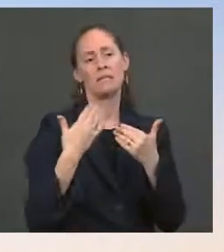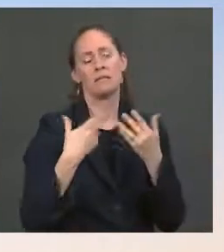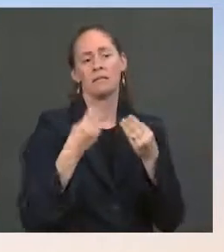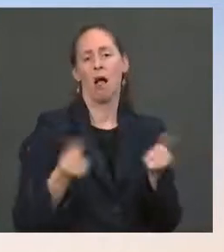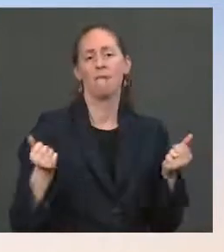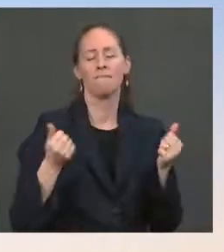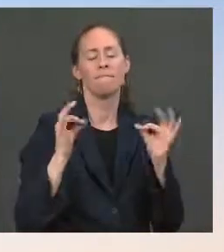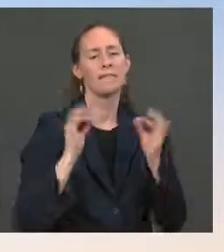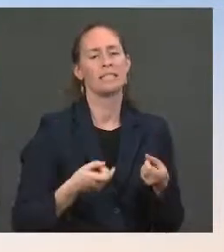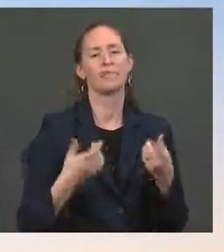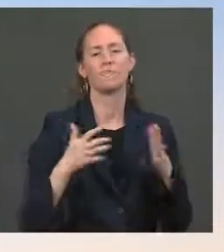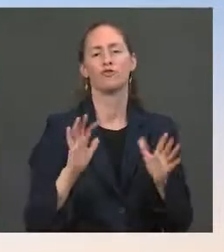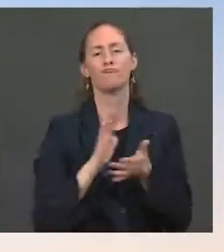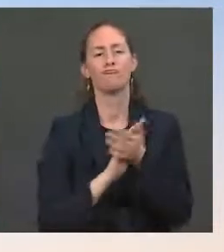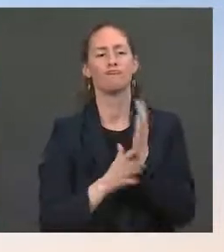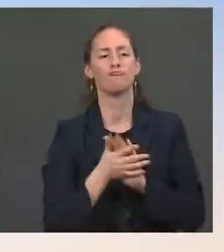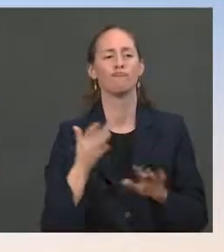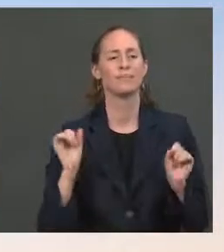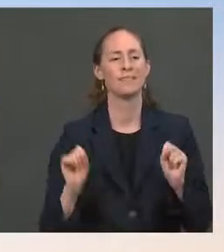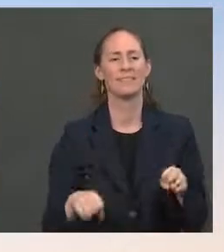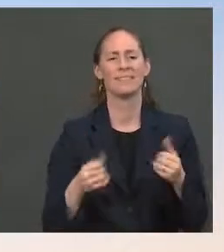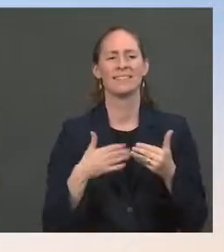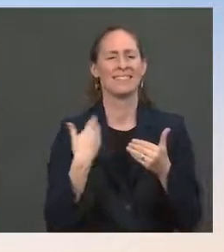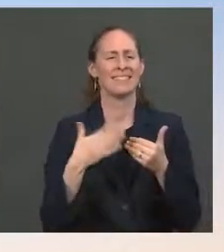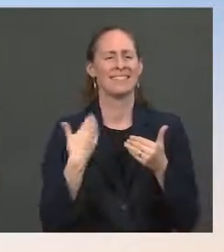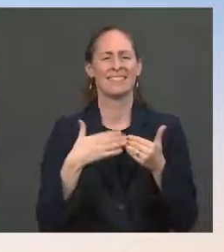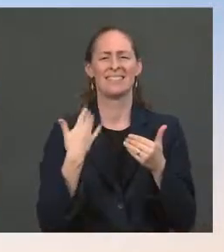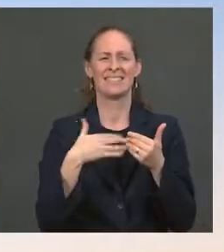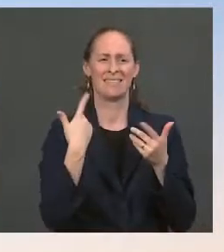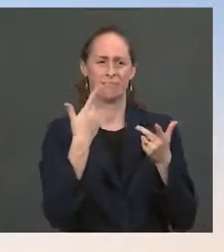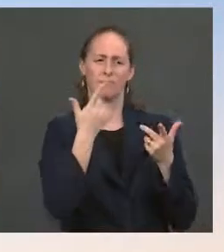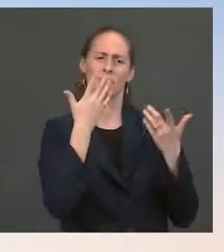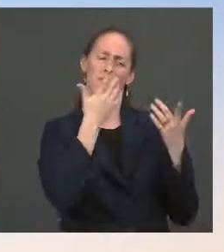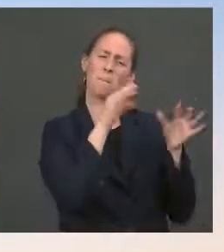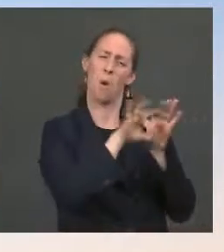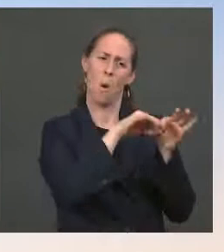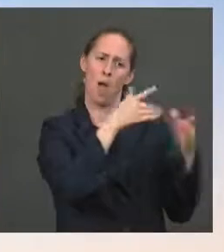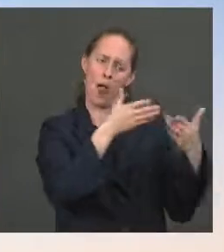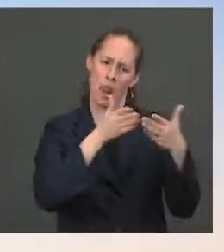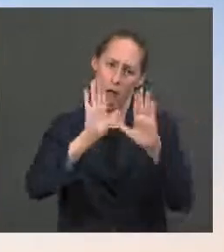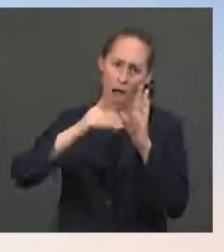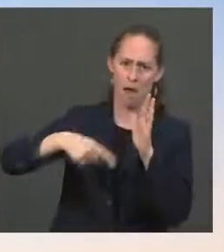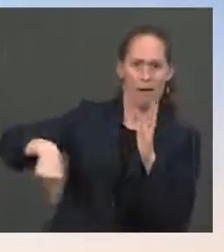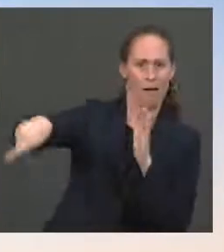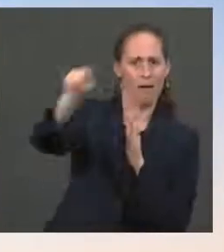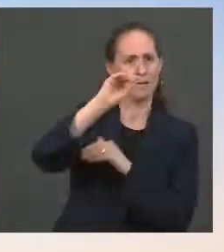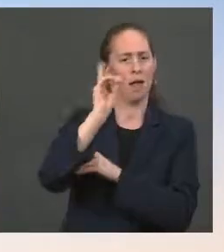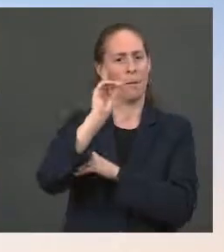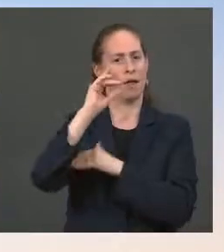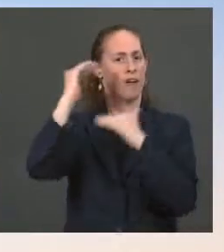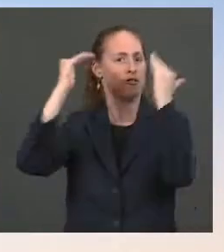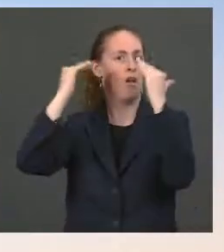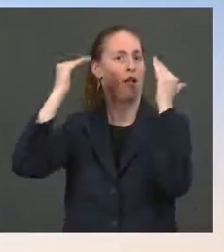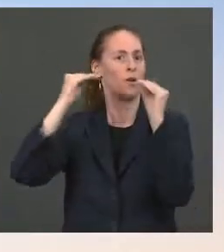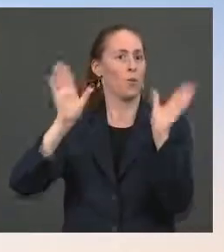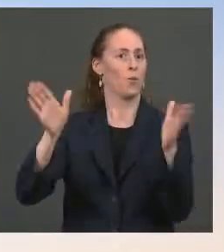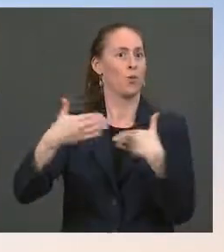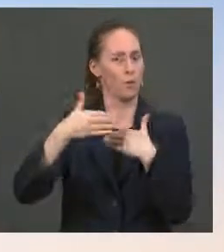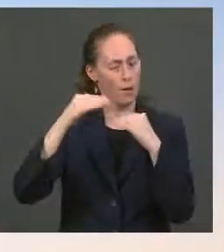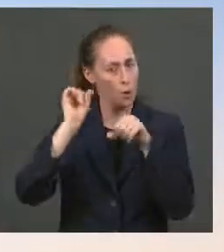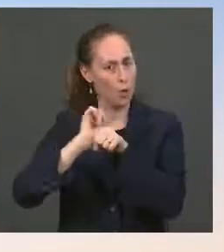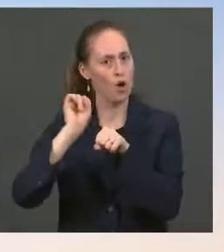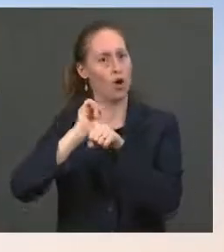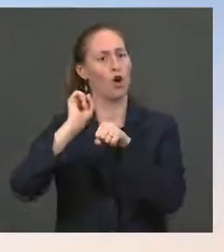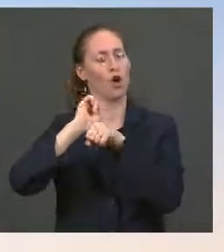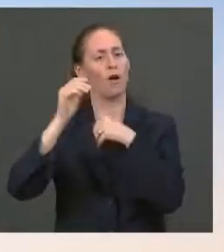days. And easily do that through allowing Democrats to be the adults in the room, despite the fact that Republicans spent like drunken sailors over the